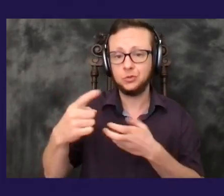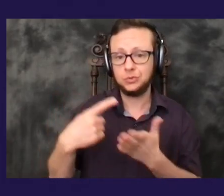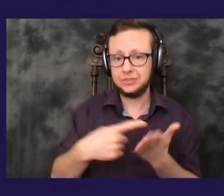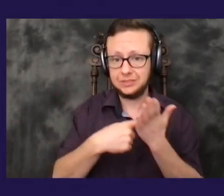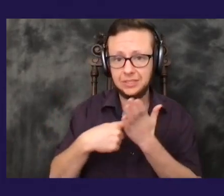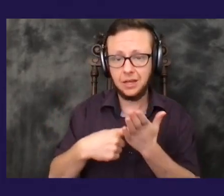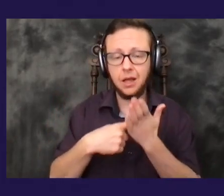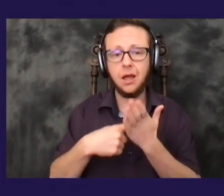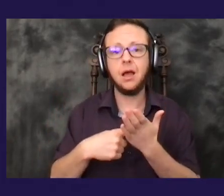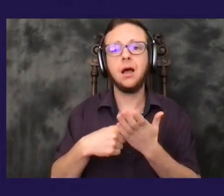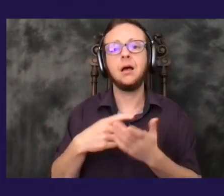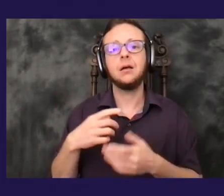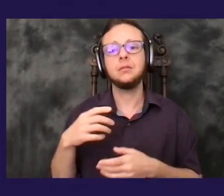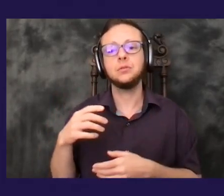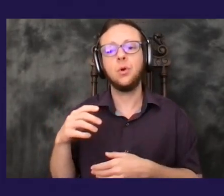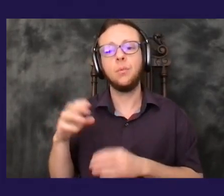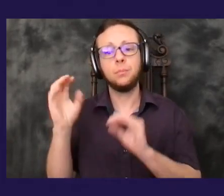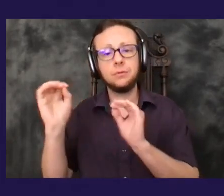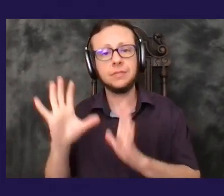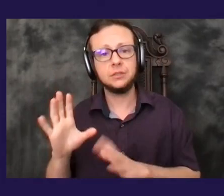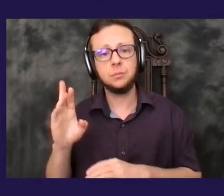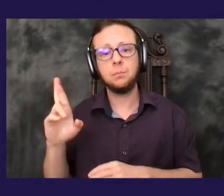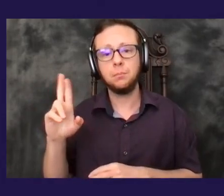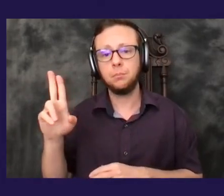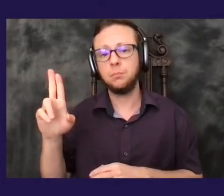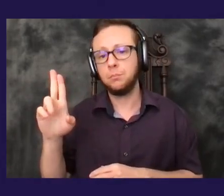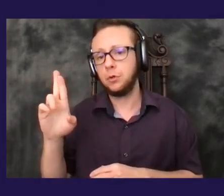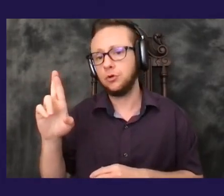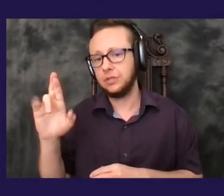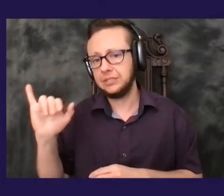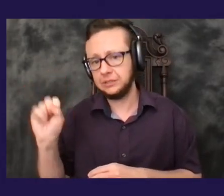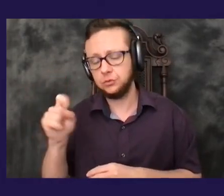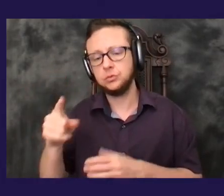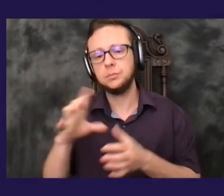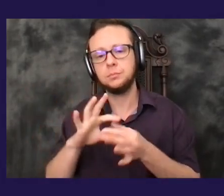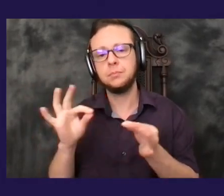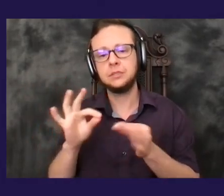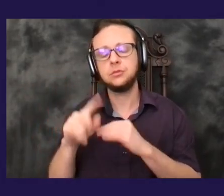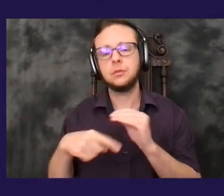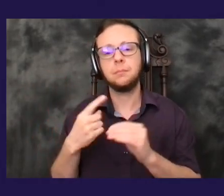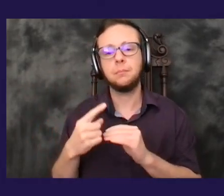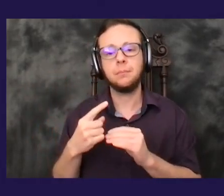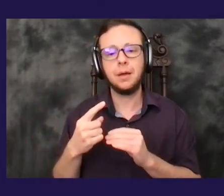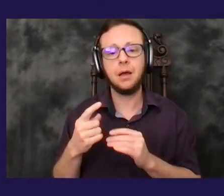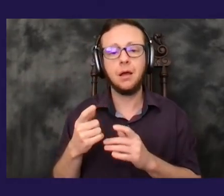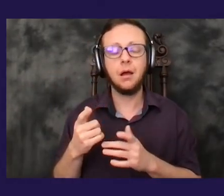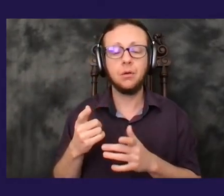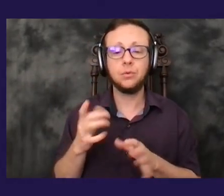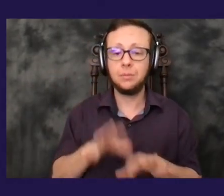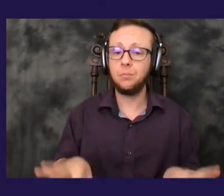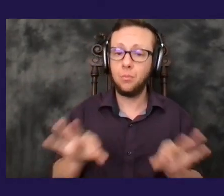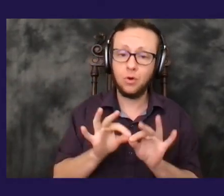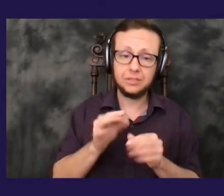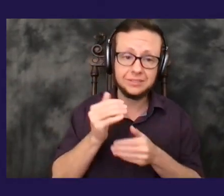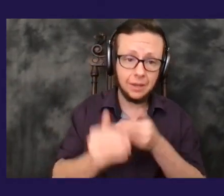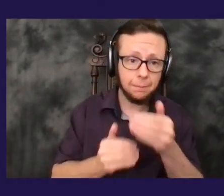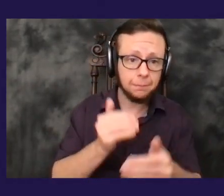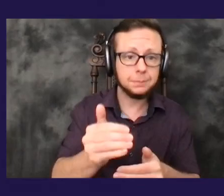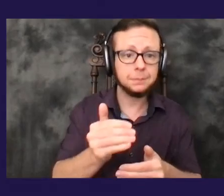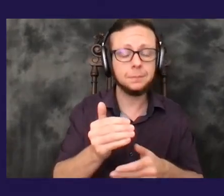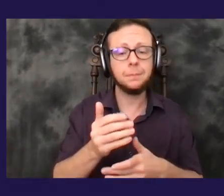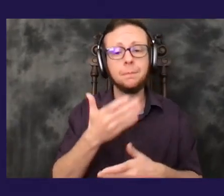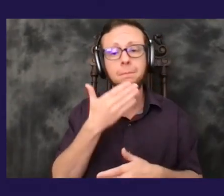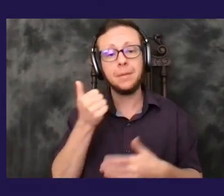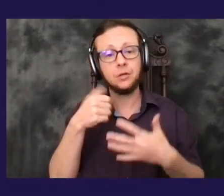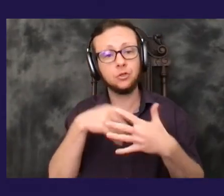Burris, you mentioned along the path of important steps in better